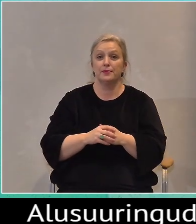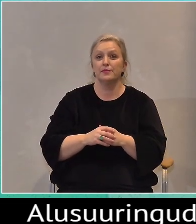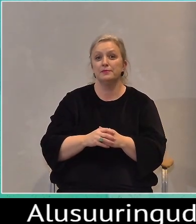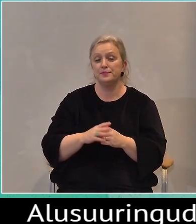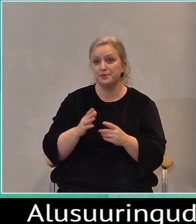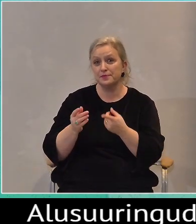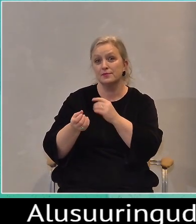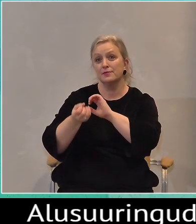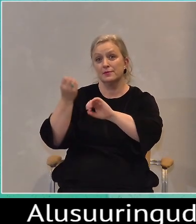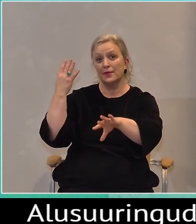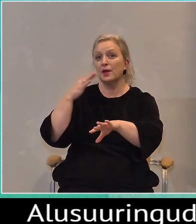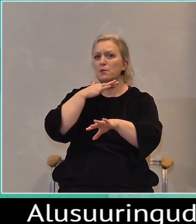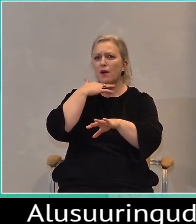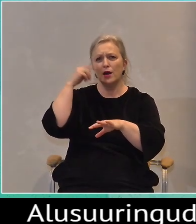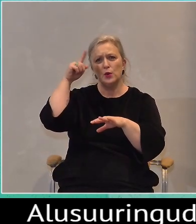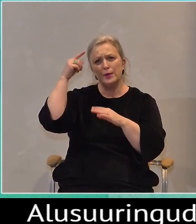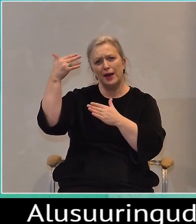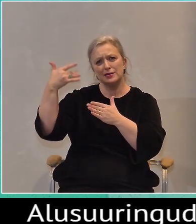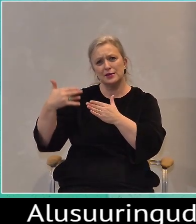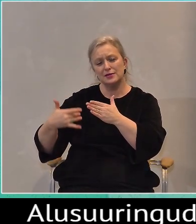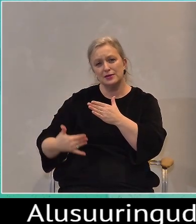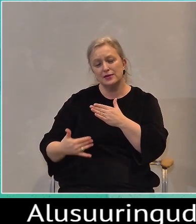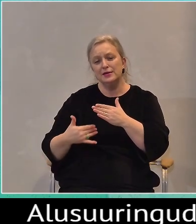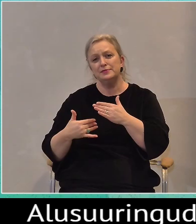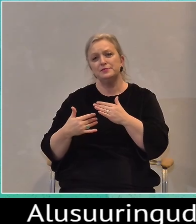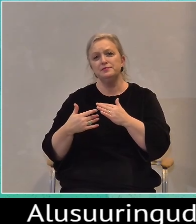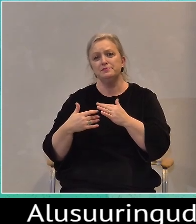in unexpected places. And here,